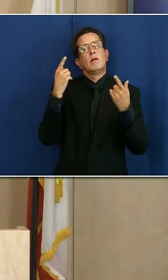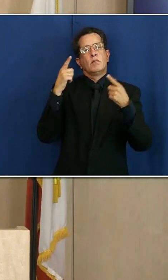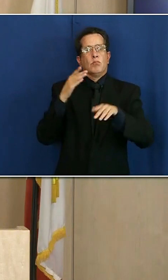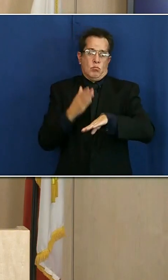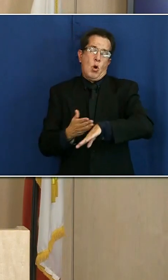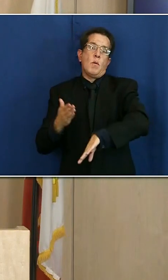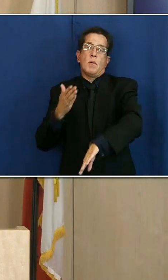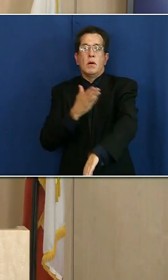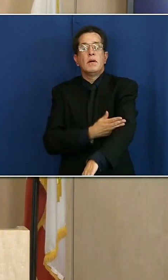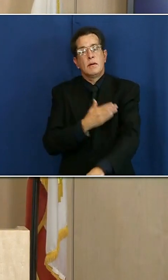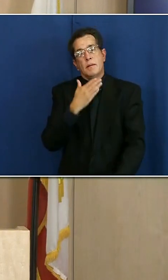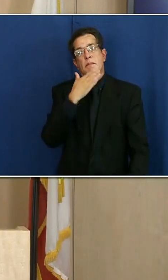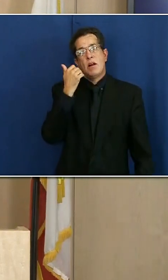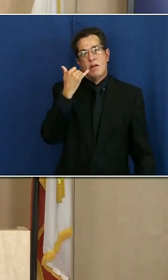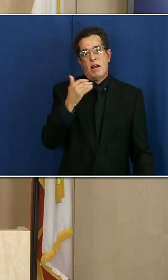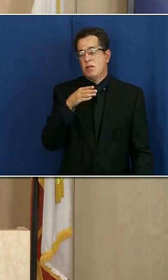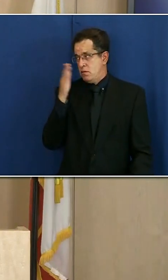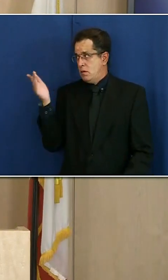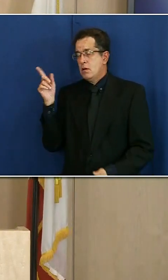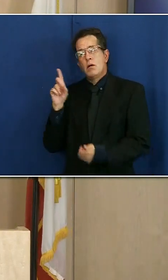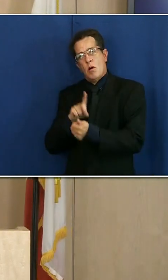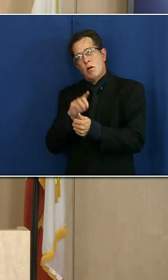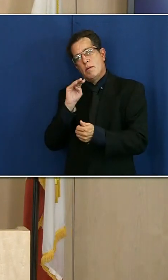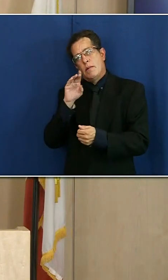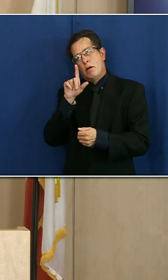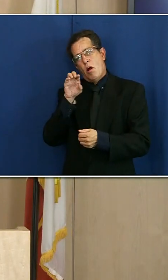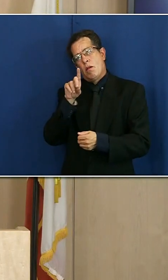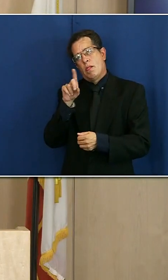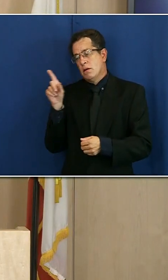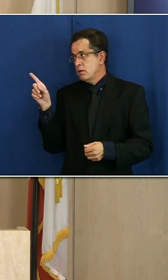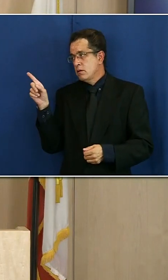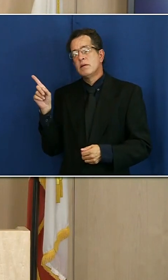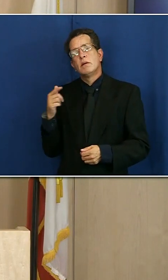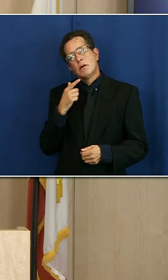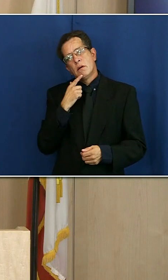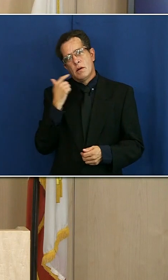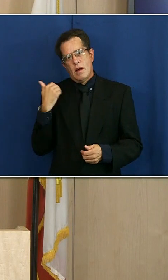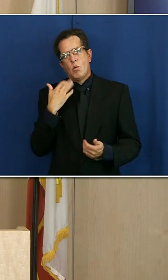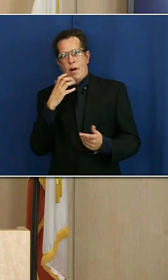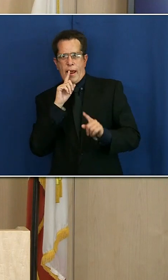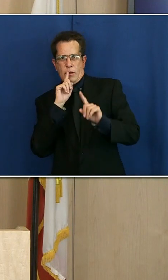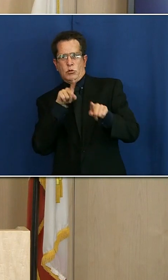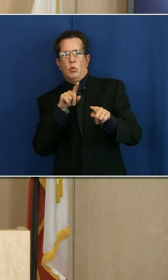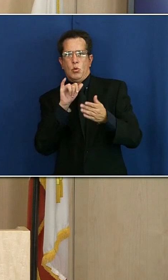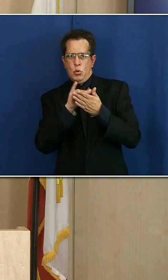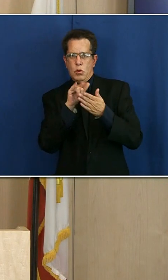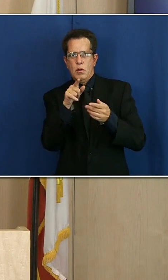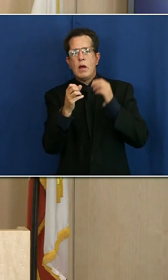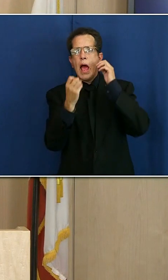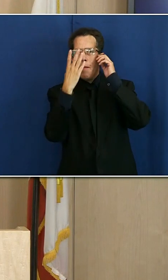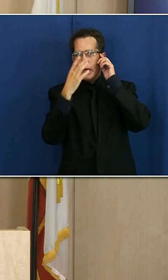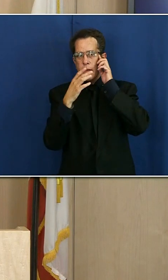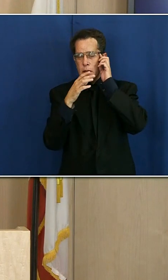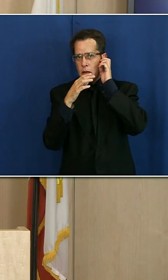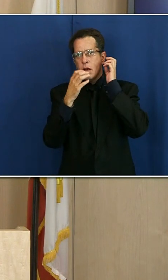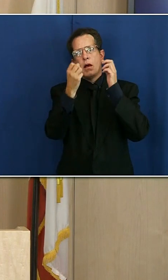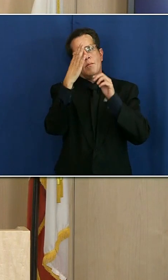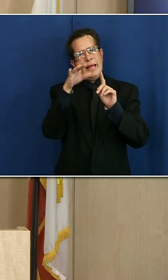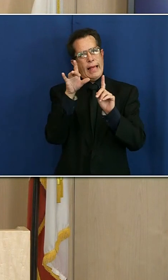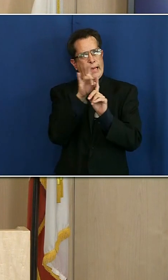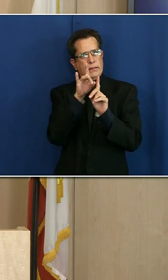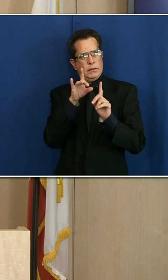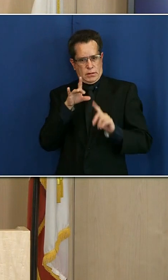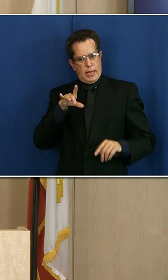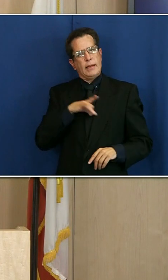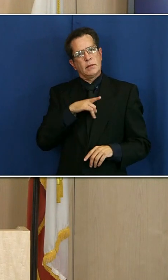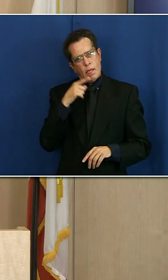And I just wanted to give the answer to the other question you asked about the number of today's cases that are reported that were San